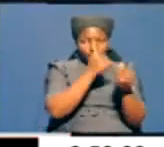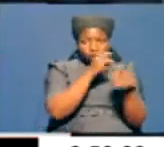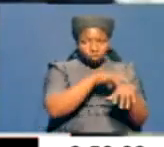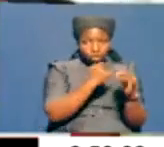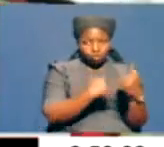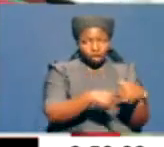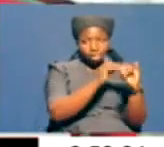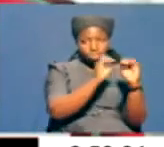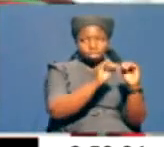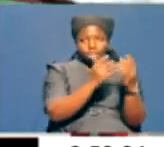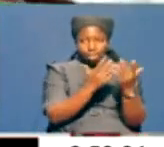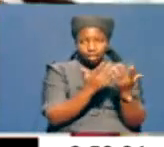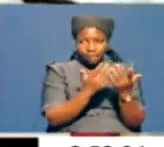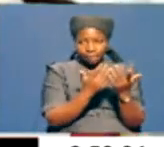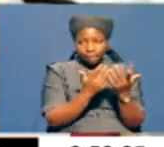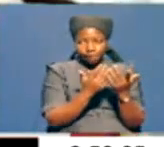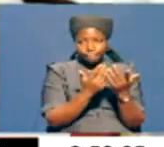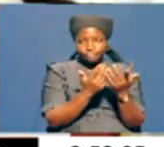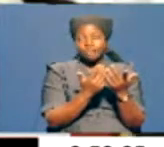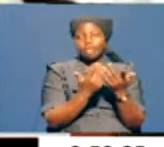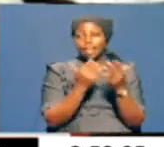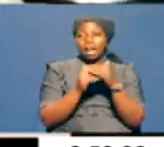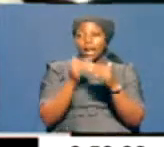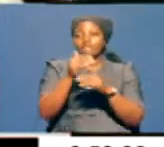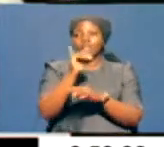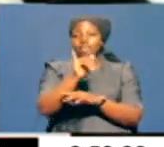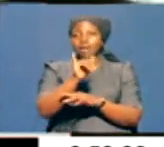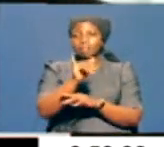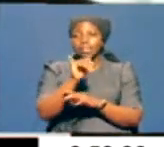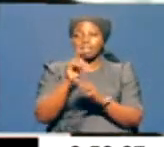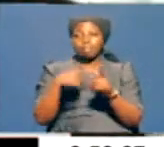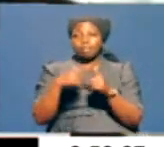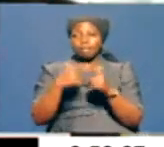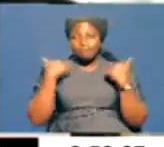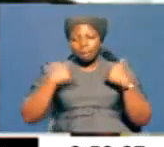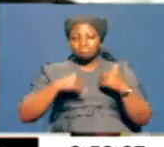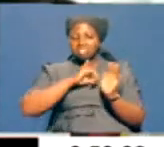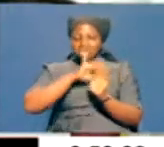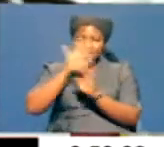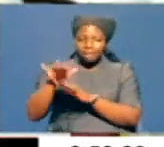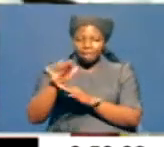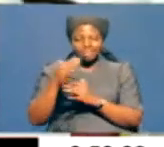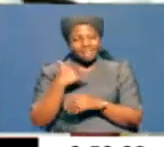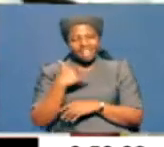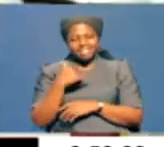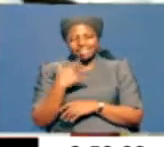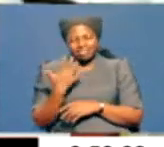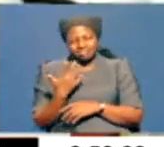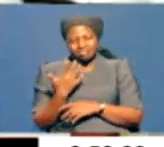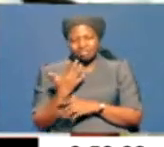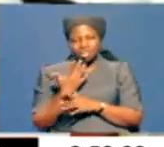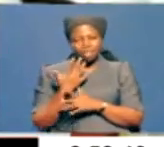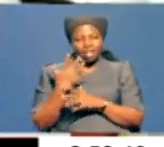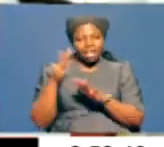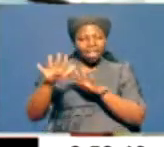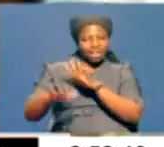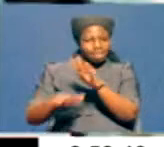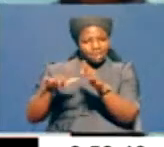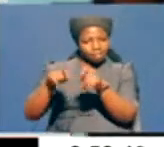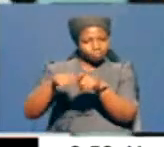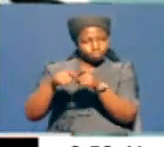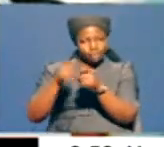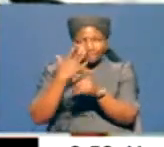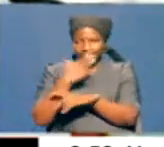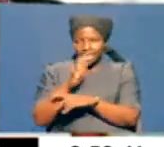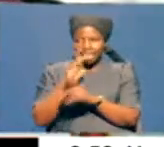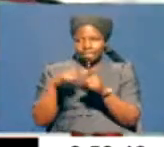and after that I go back. I was having a little injury. So I go back,